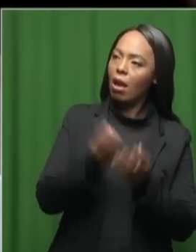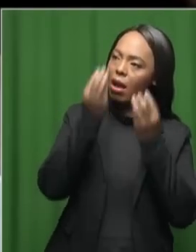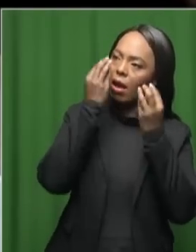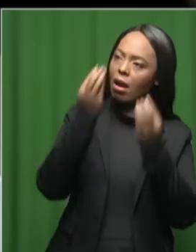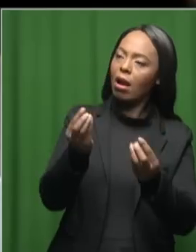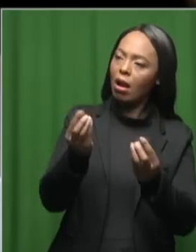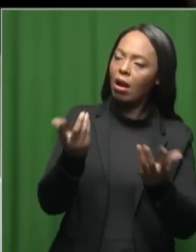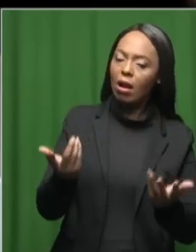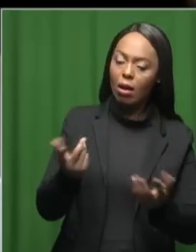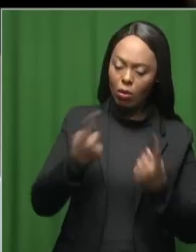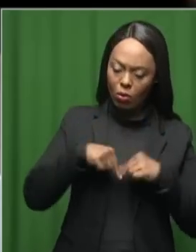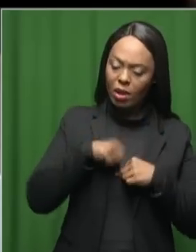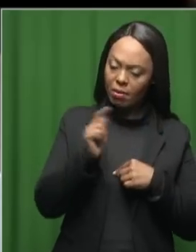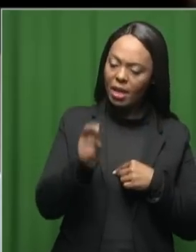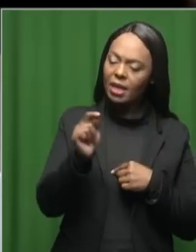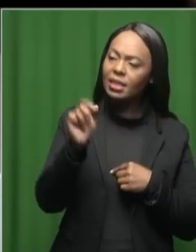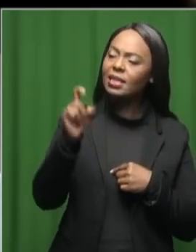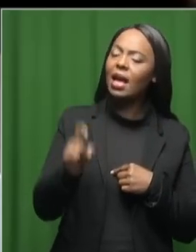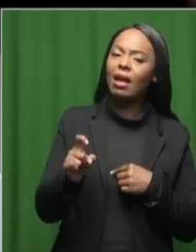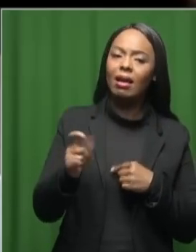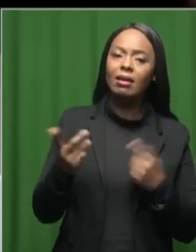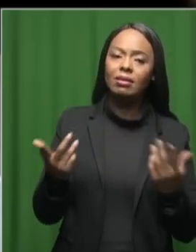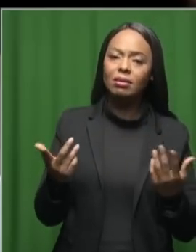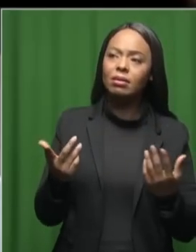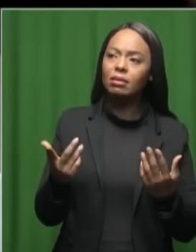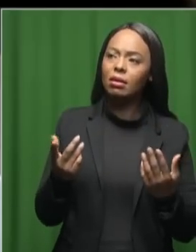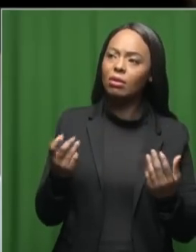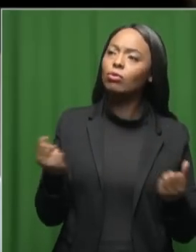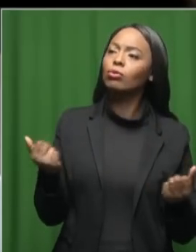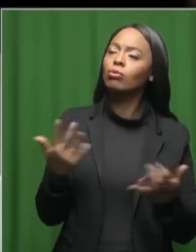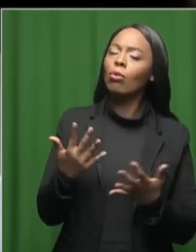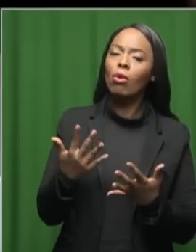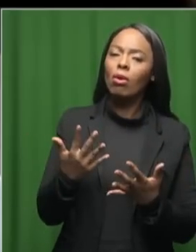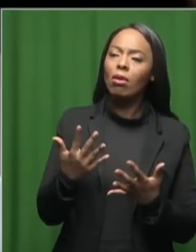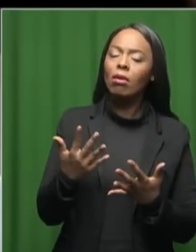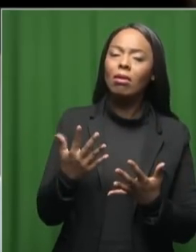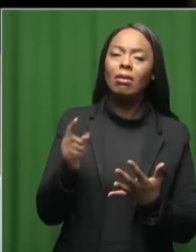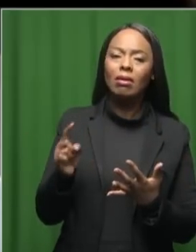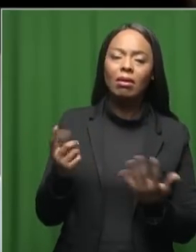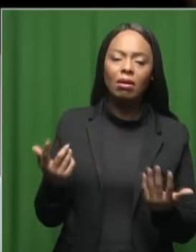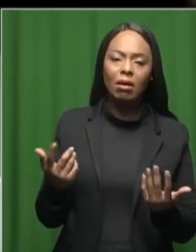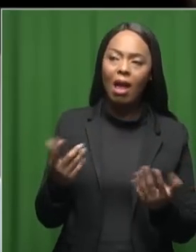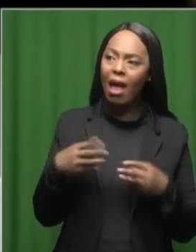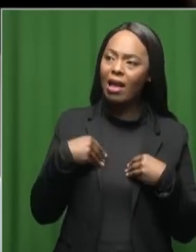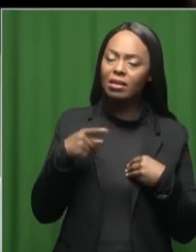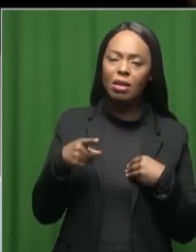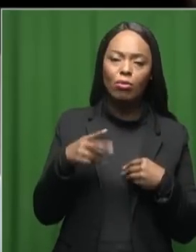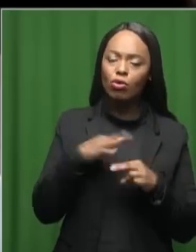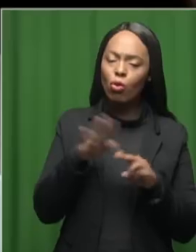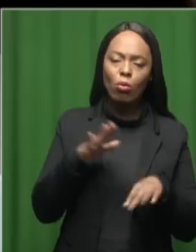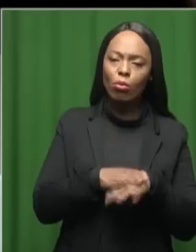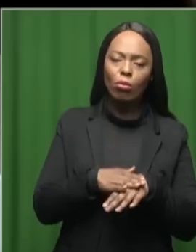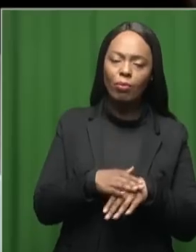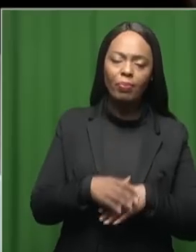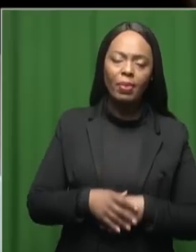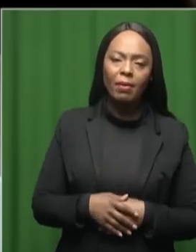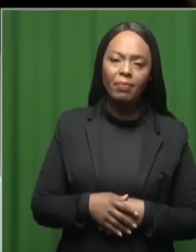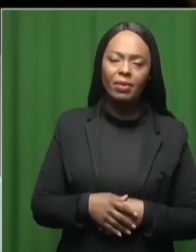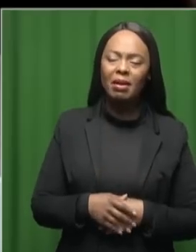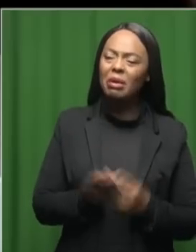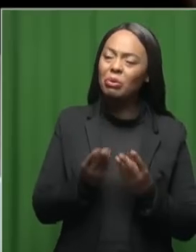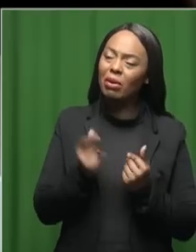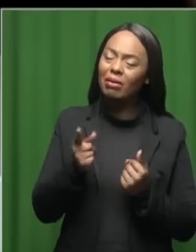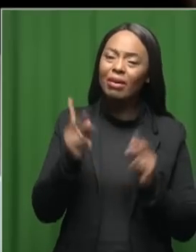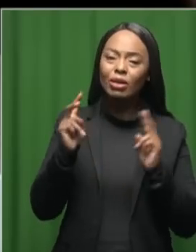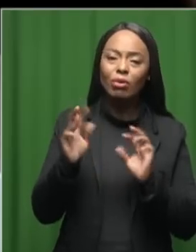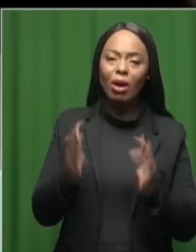for. So this isn't new. It's something that has just been accepted, but we can't accept this anymore. How are you going to sort this